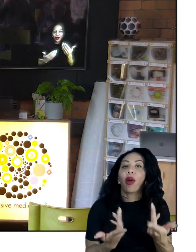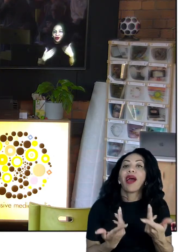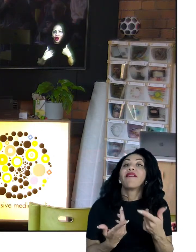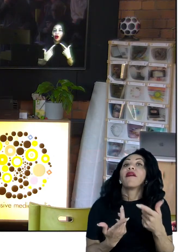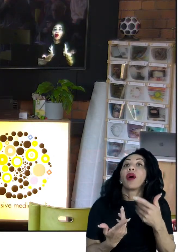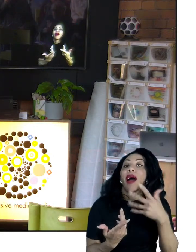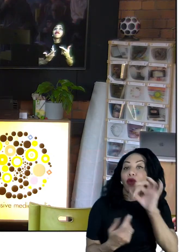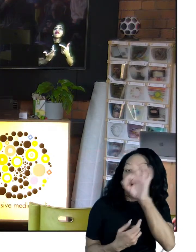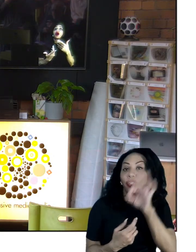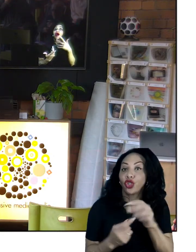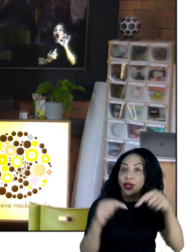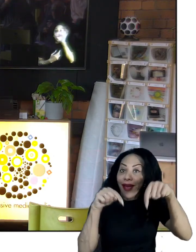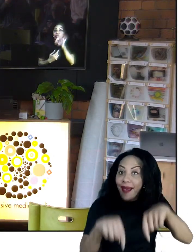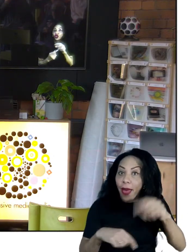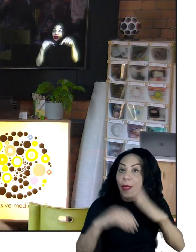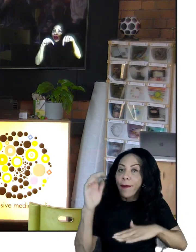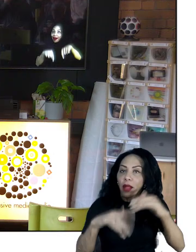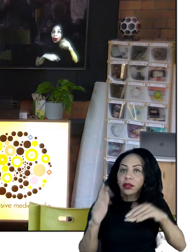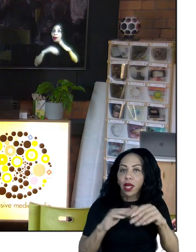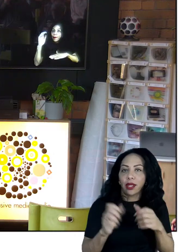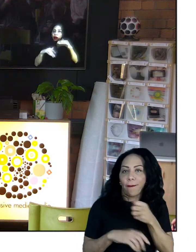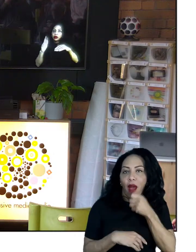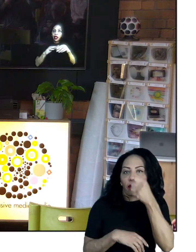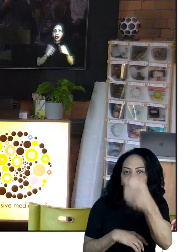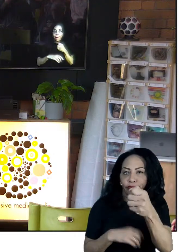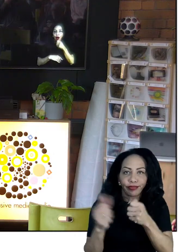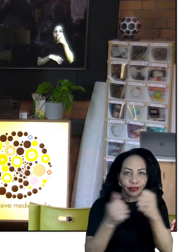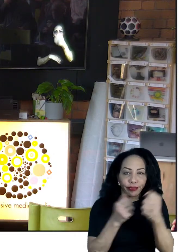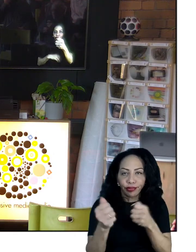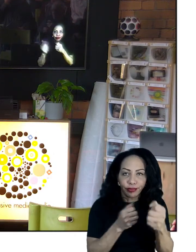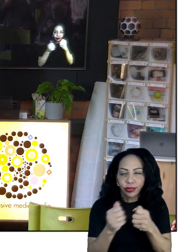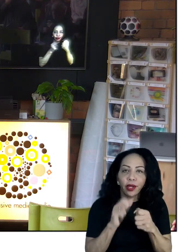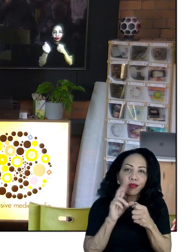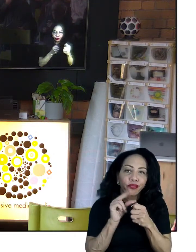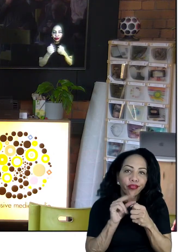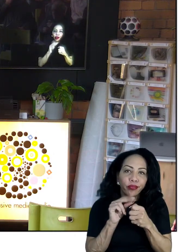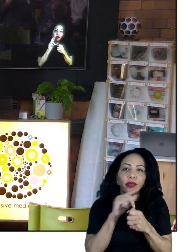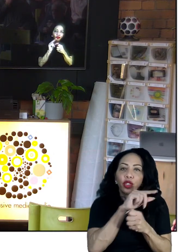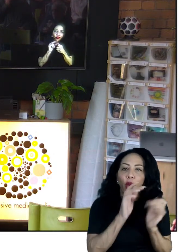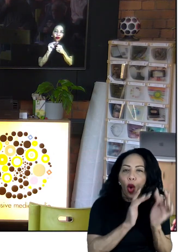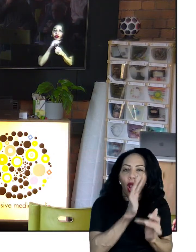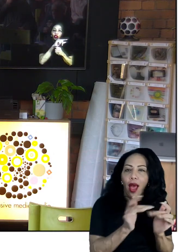home can hear what you're saying. You can get news on all of our future talks by heading to